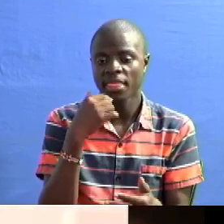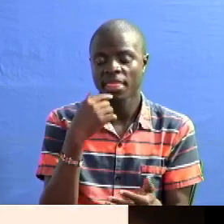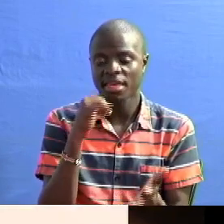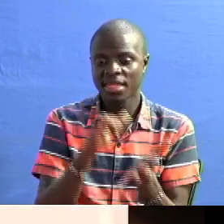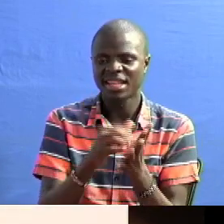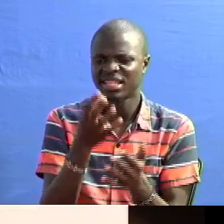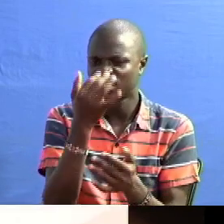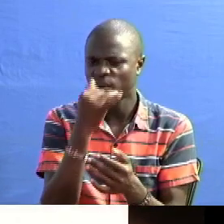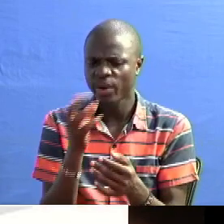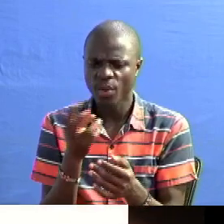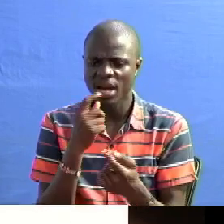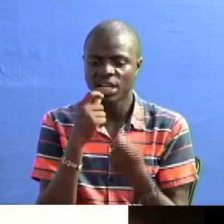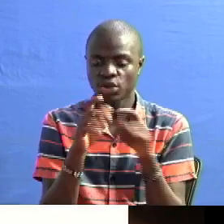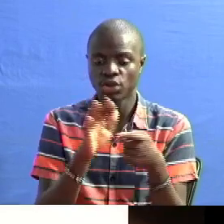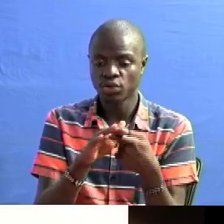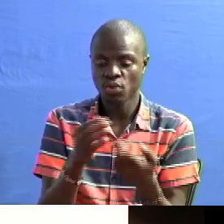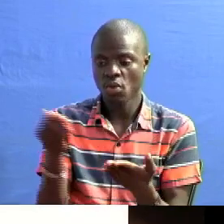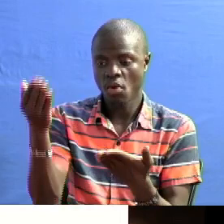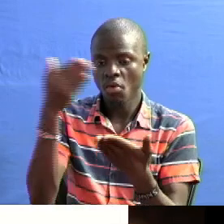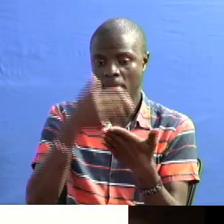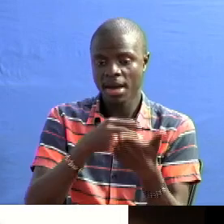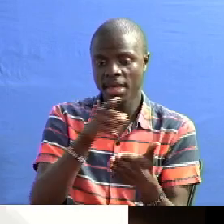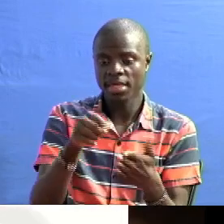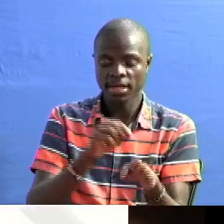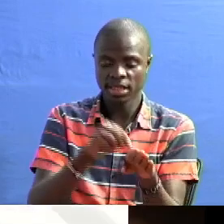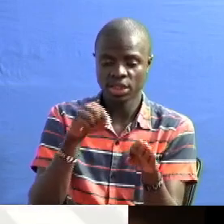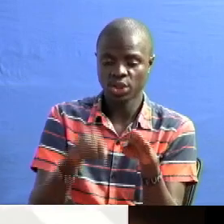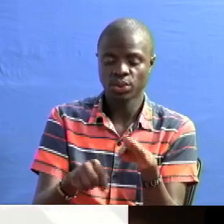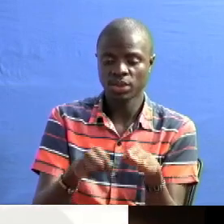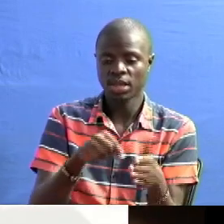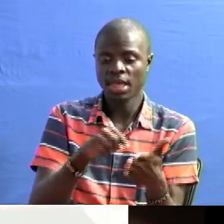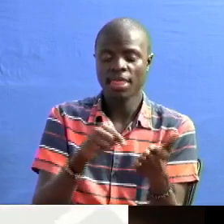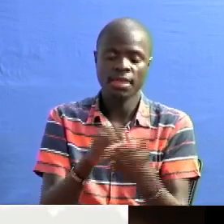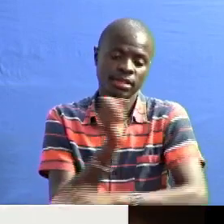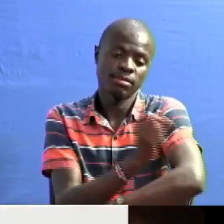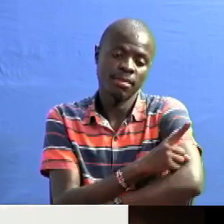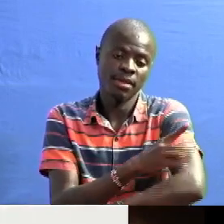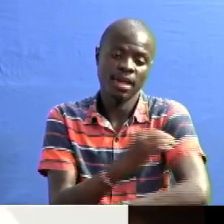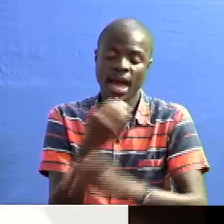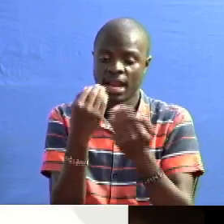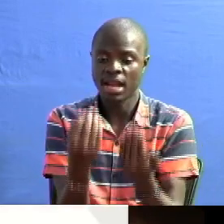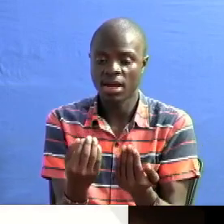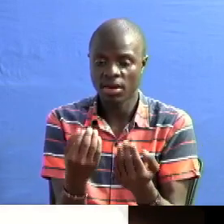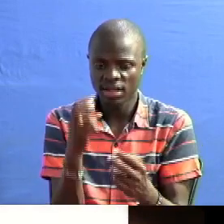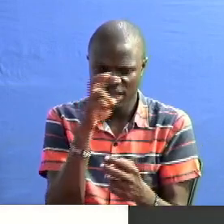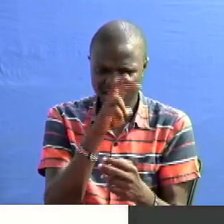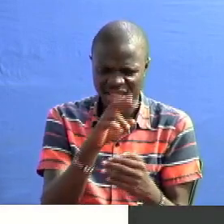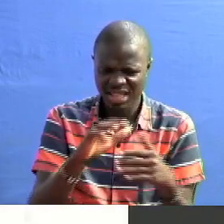viatu. Sasa ndio tumenunua tu hii mwezi. Sasa ndio nione venye